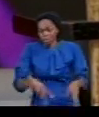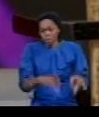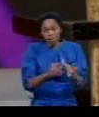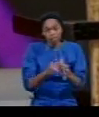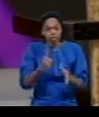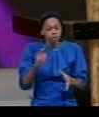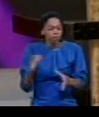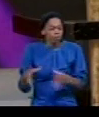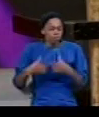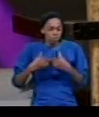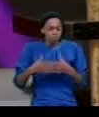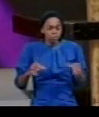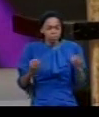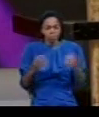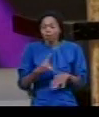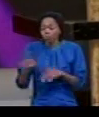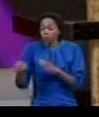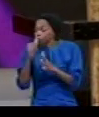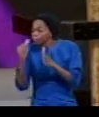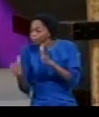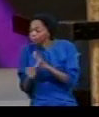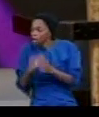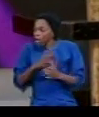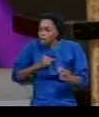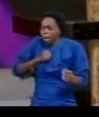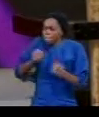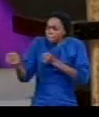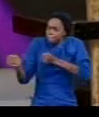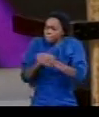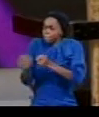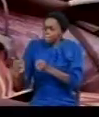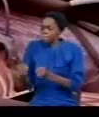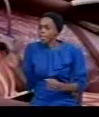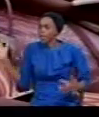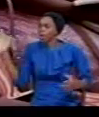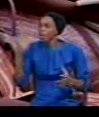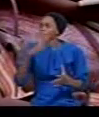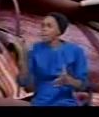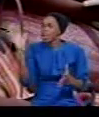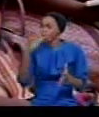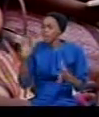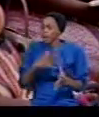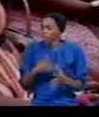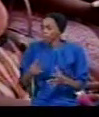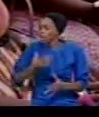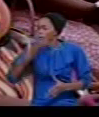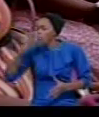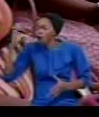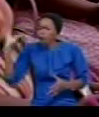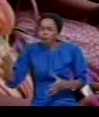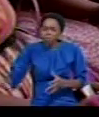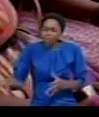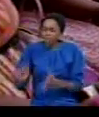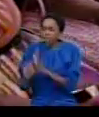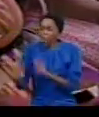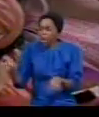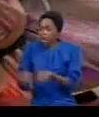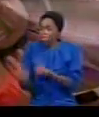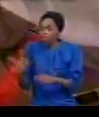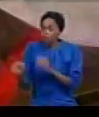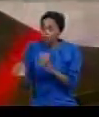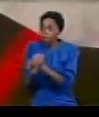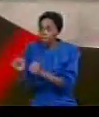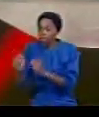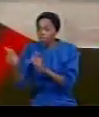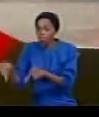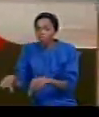But go in the secret and punch that air and punch that person as if you are fighting a personality. That one